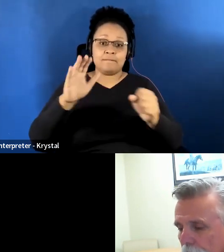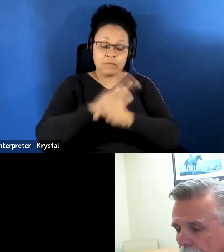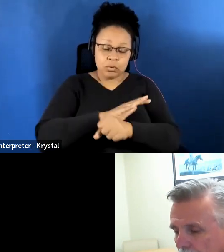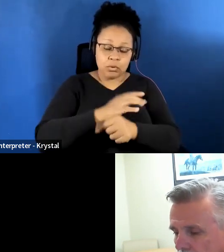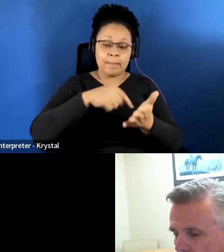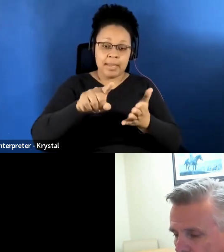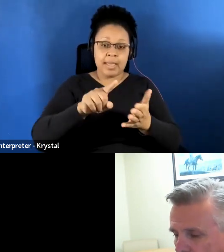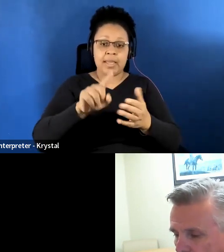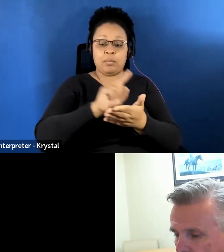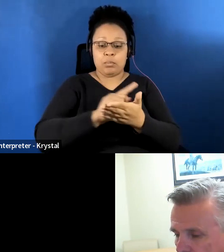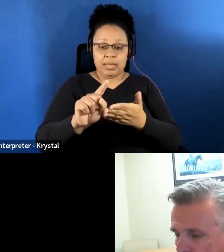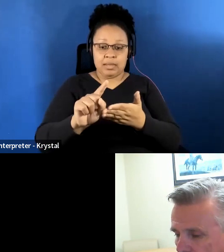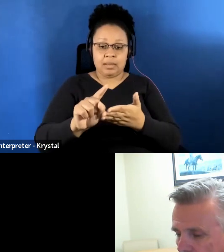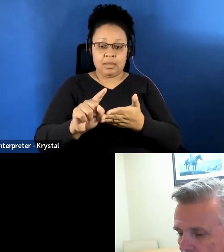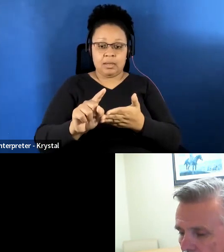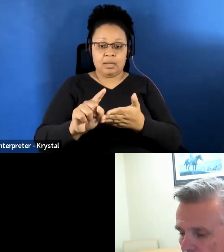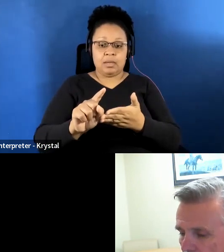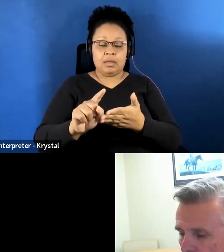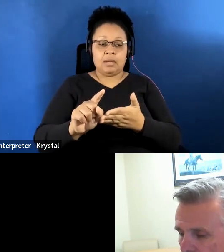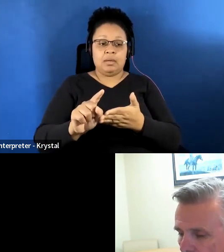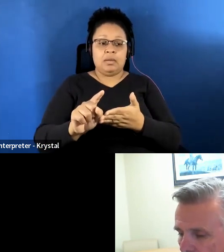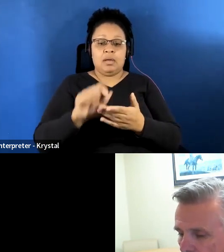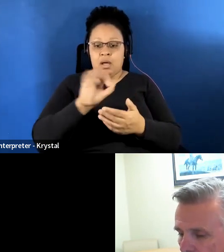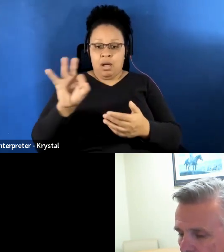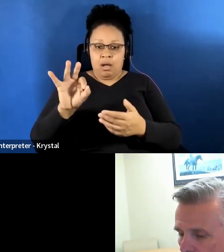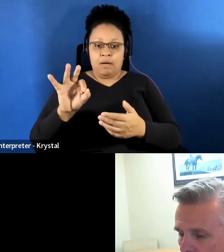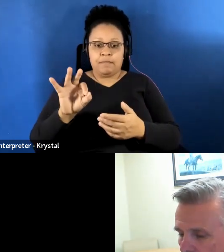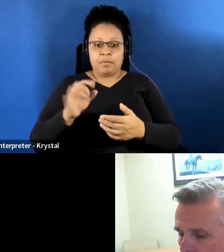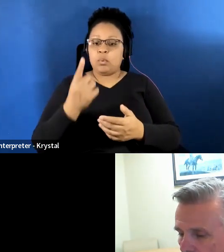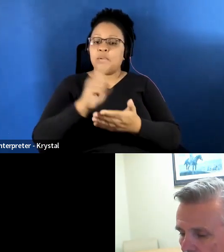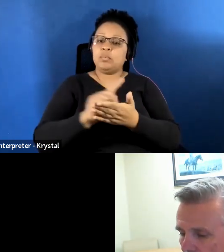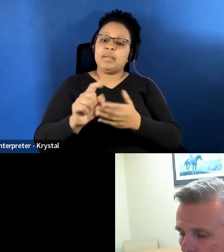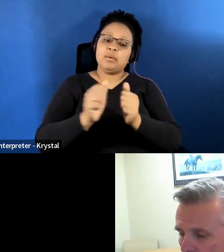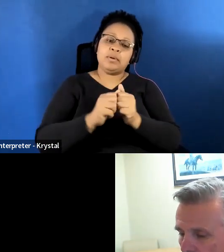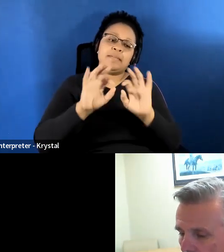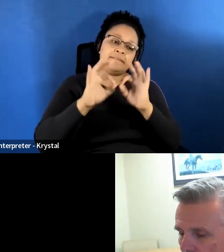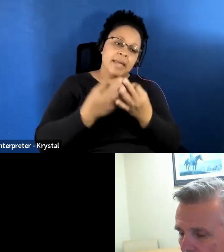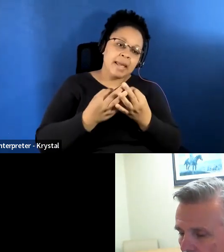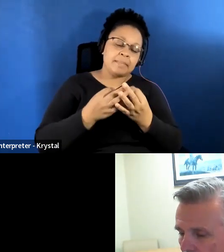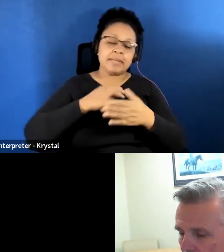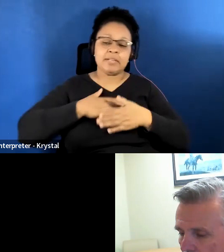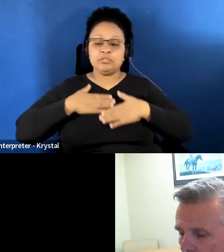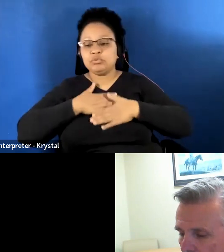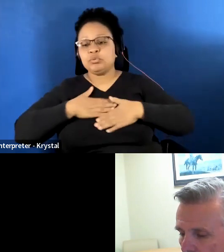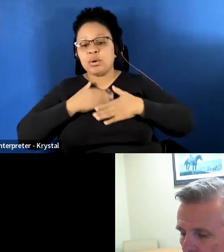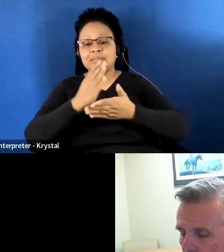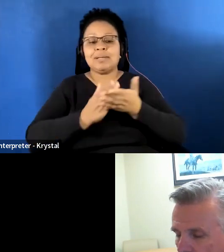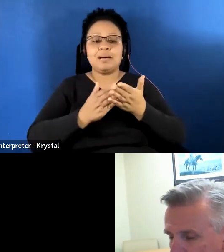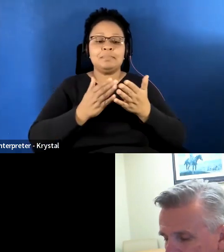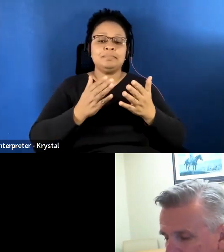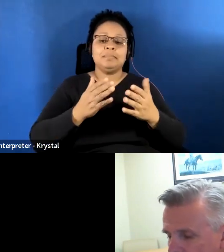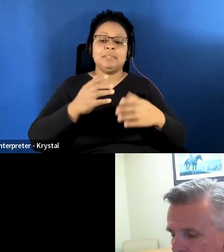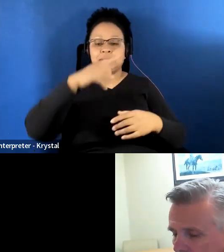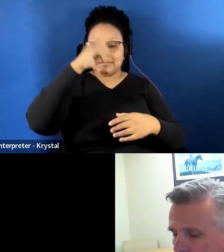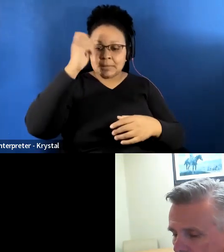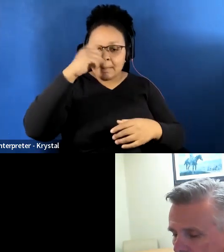paid week of work so that they could have that week with their family and enjoy some of the summer activities